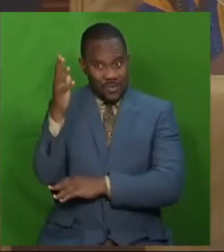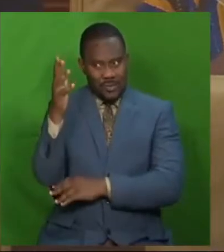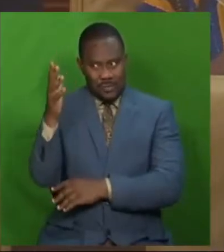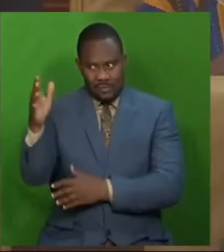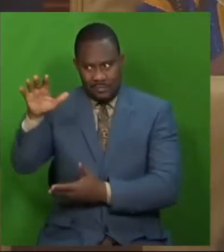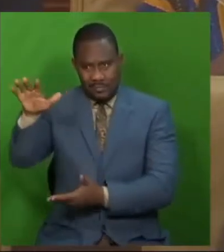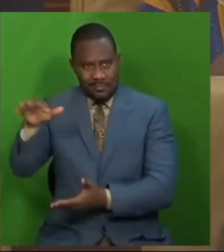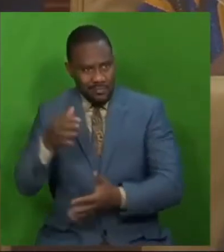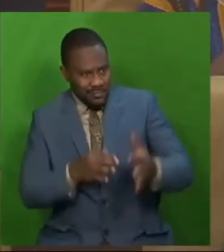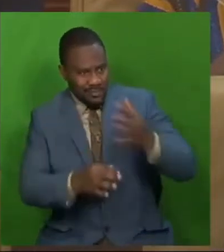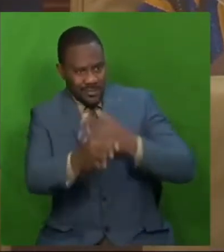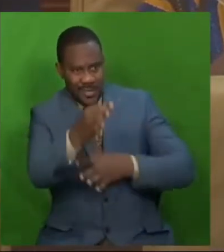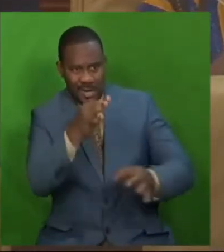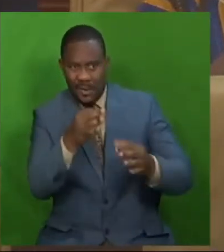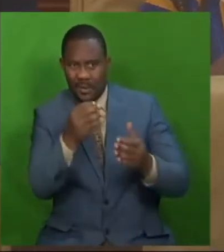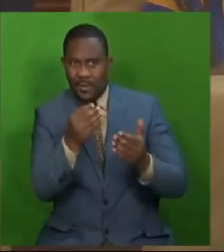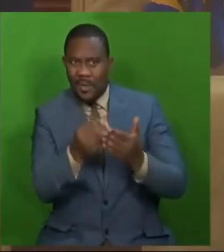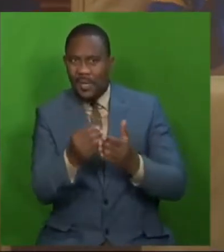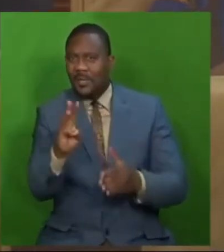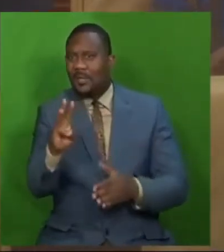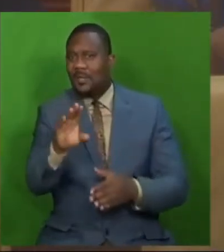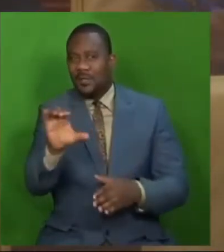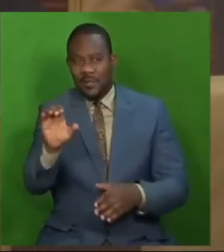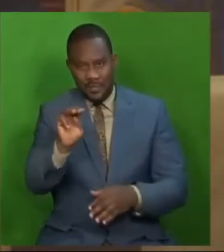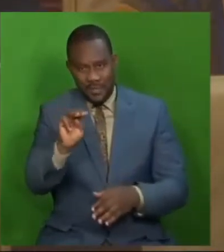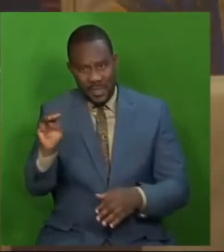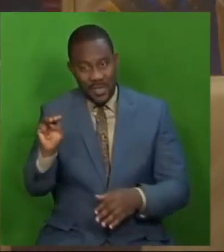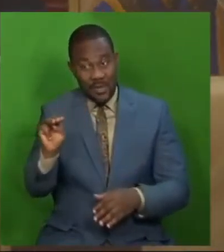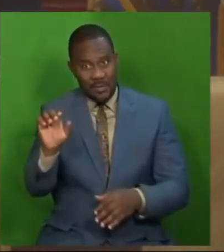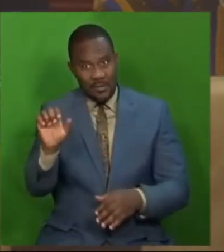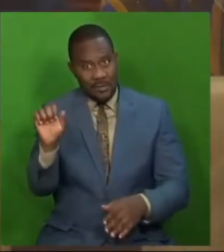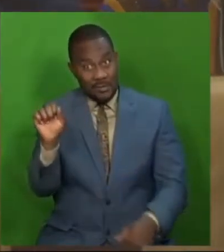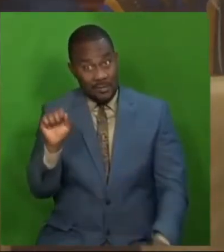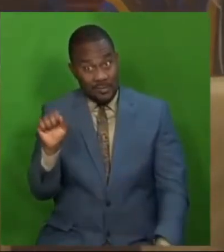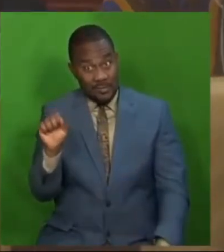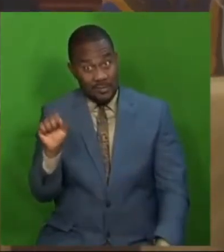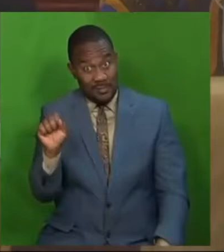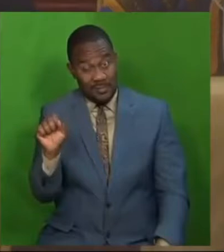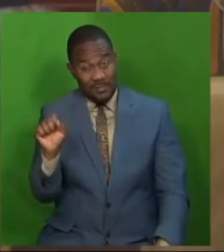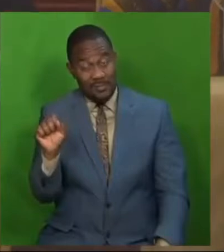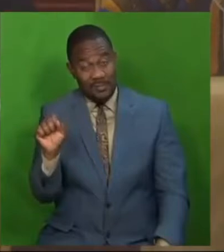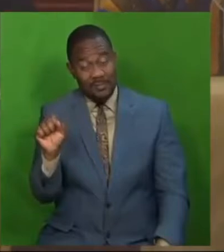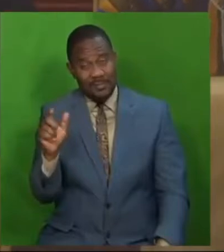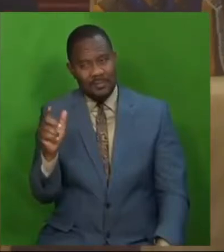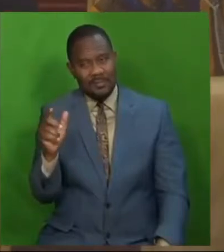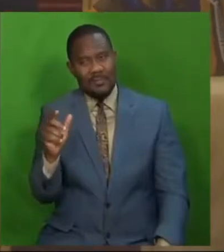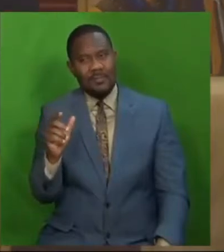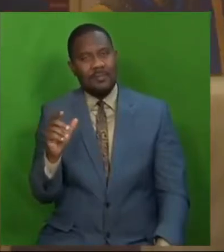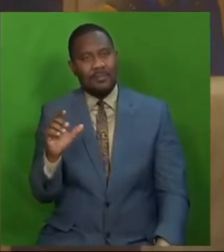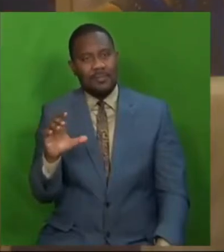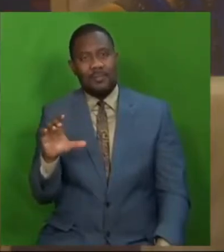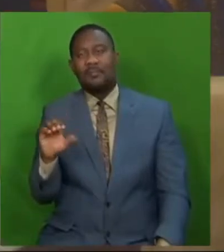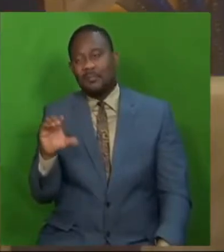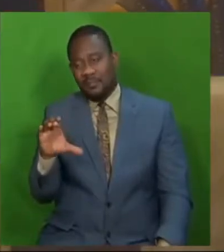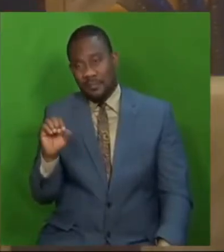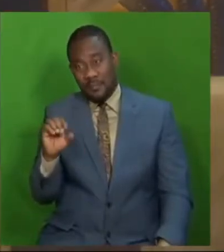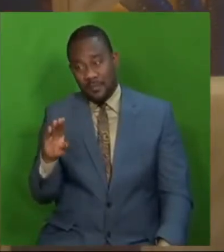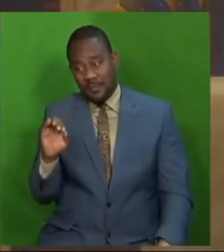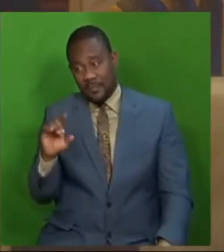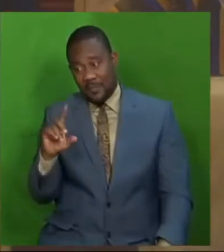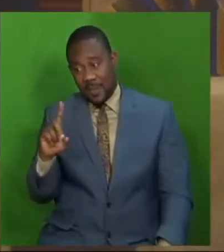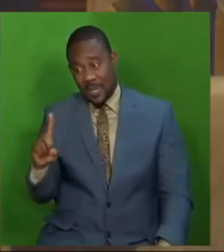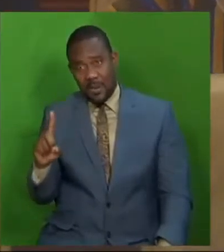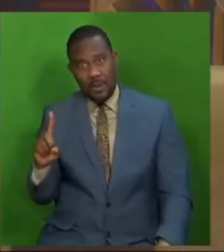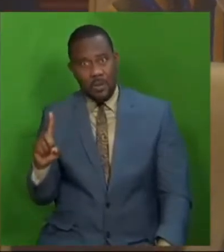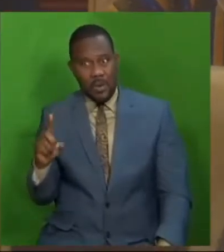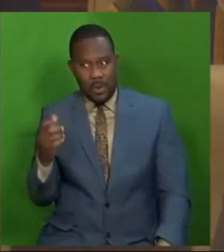million. And as we speak, Cocoa Boss indebtedness is over $1 billion.